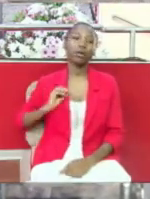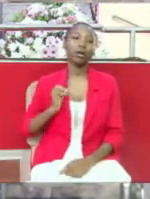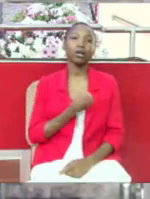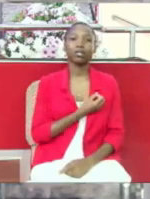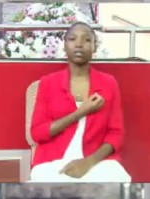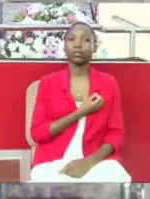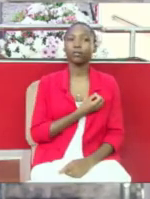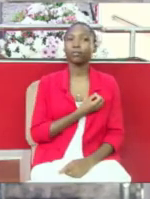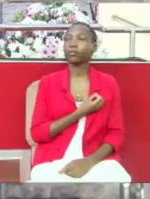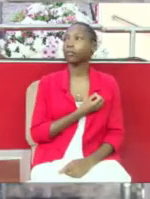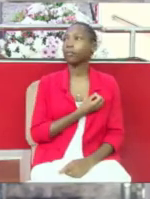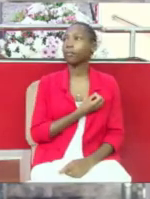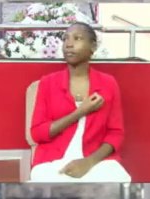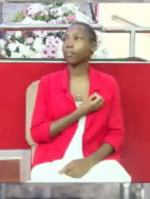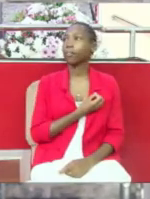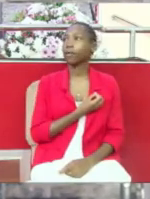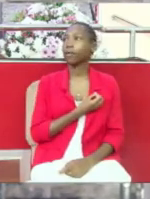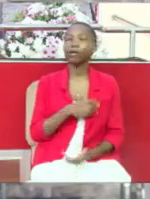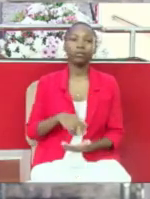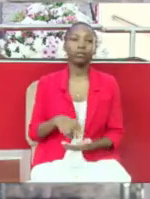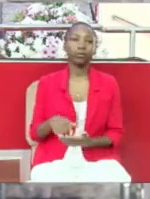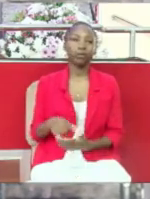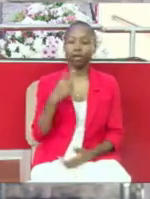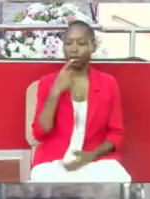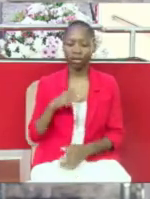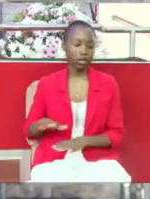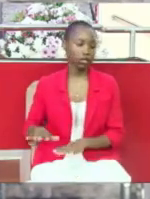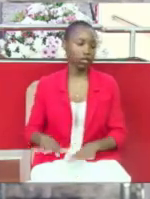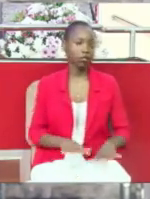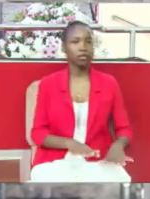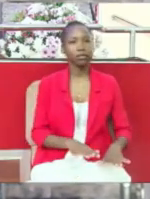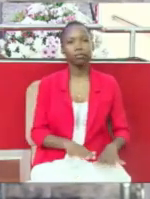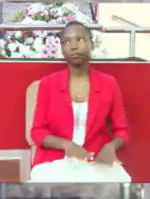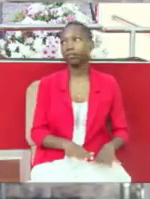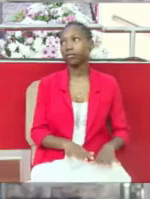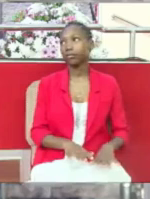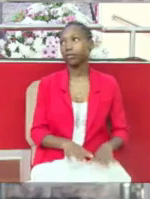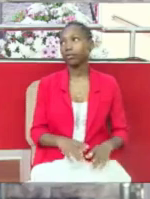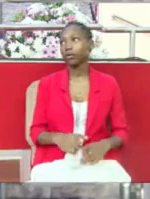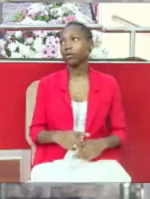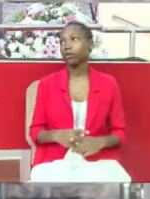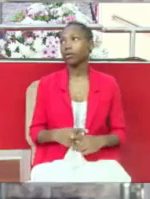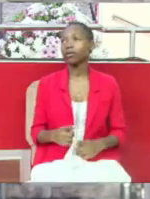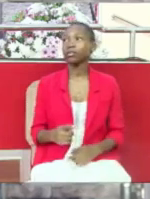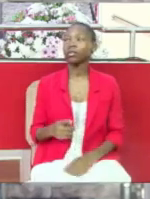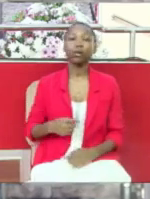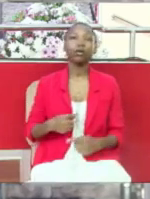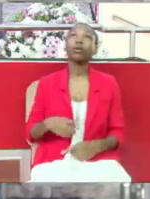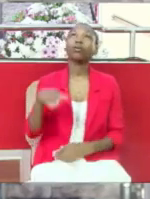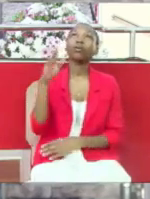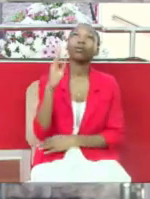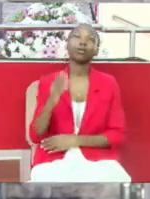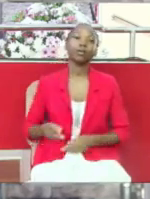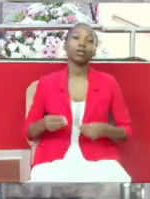leaves. Tumwage mitende. Let him walk over them. Tuimwage mitende. Because he has given us victory. Kwa sababu ametupa